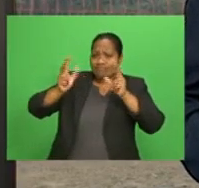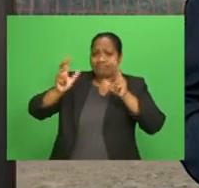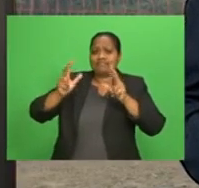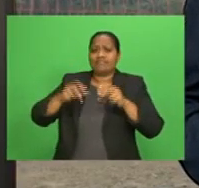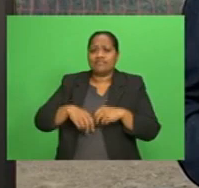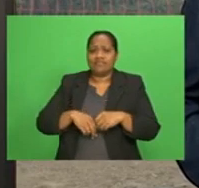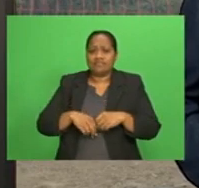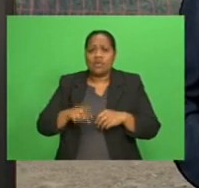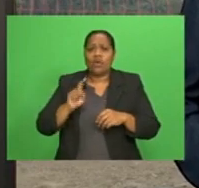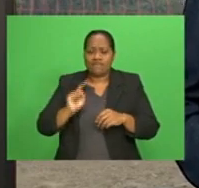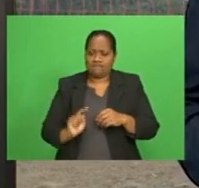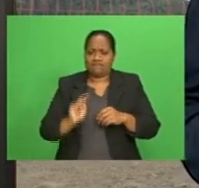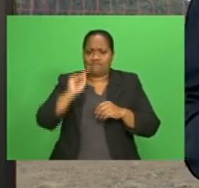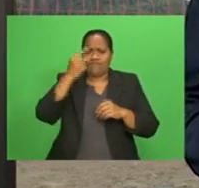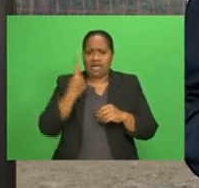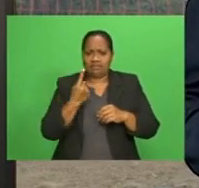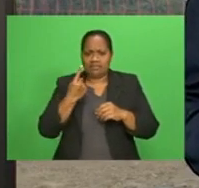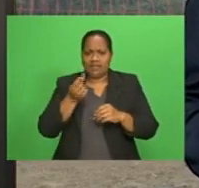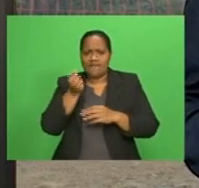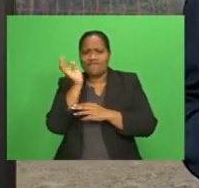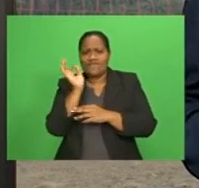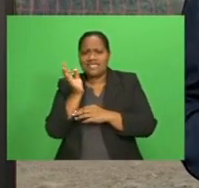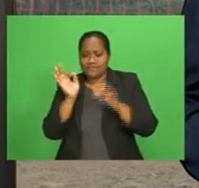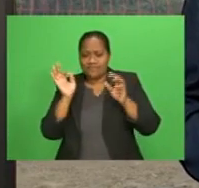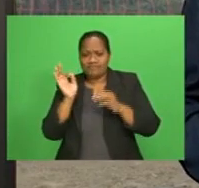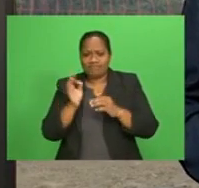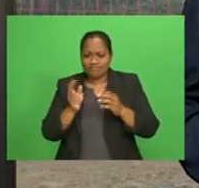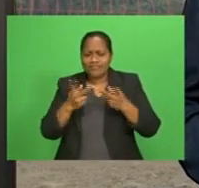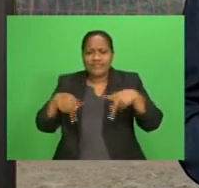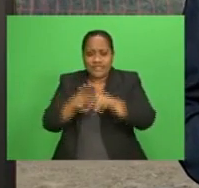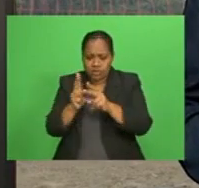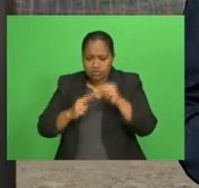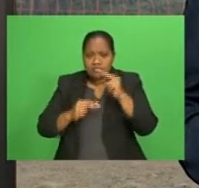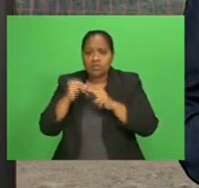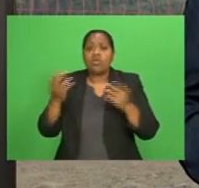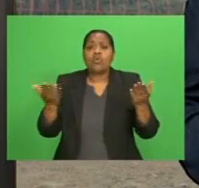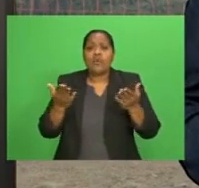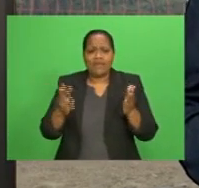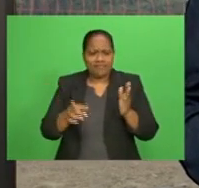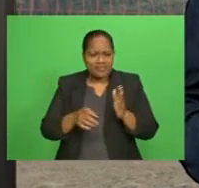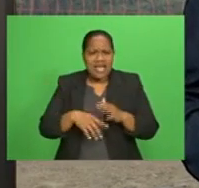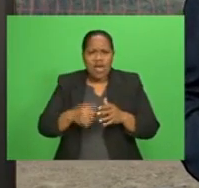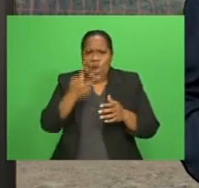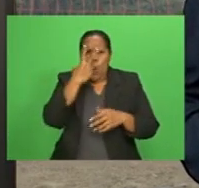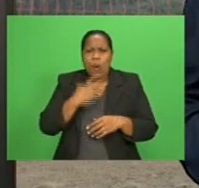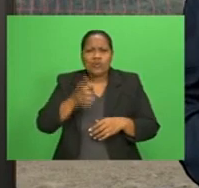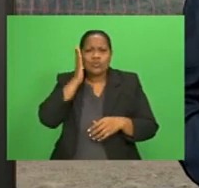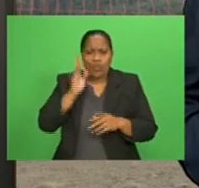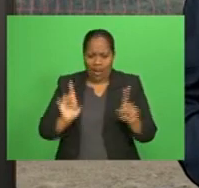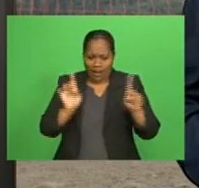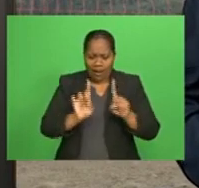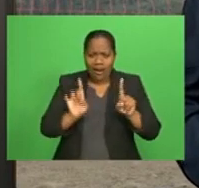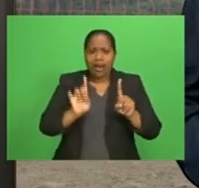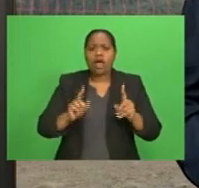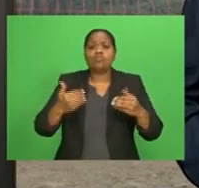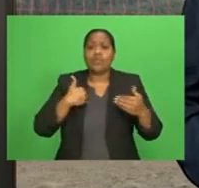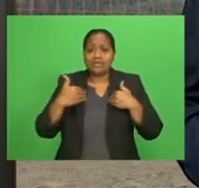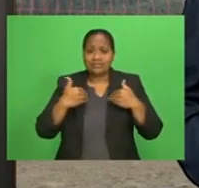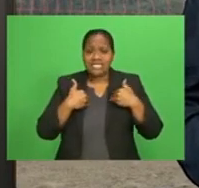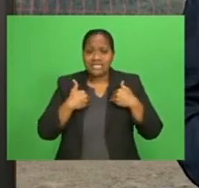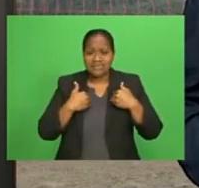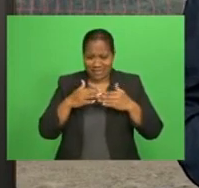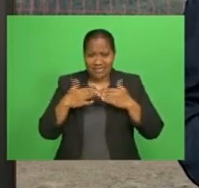of the first facilities to be built at the old Laudala Bay Secondary School area in Suva. The HPU is